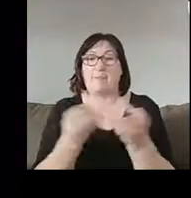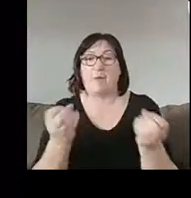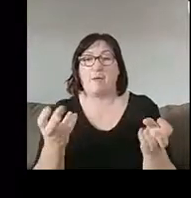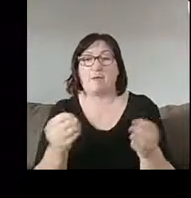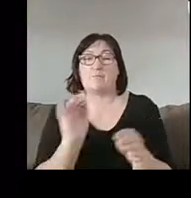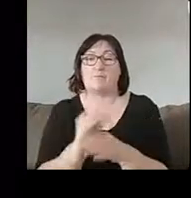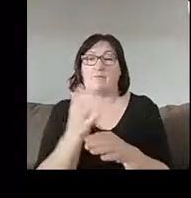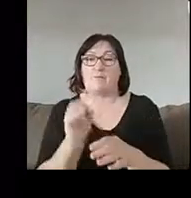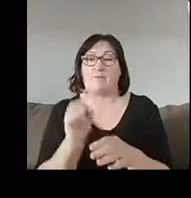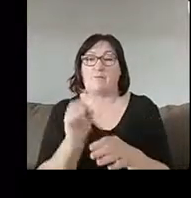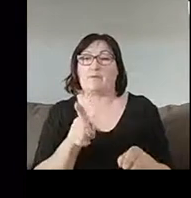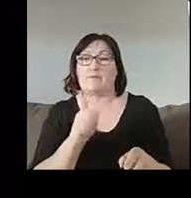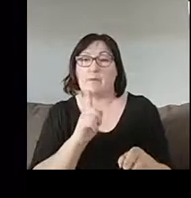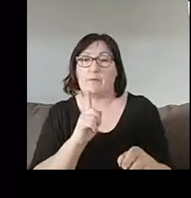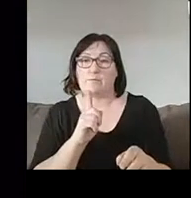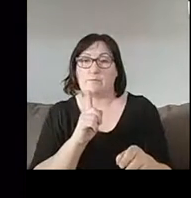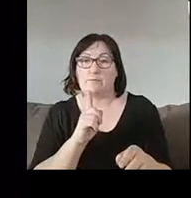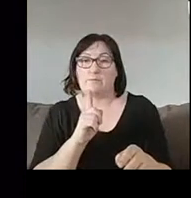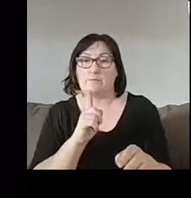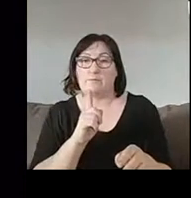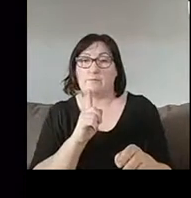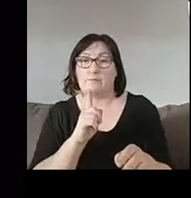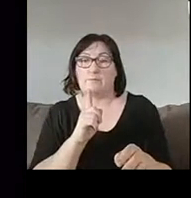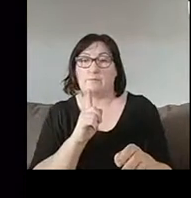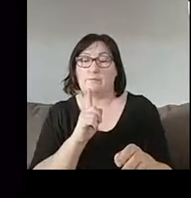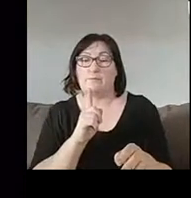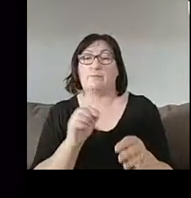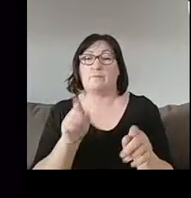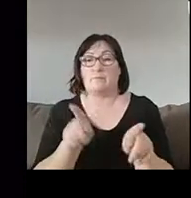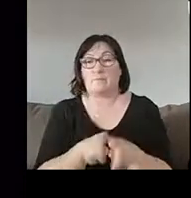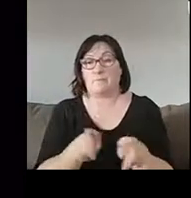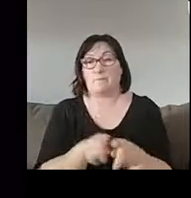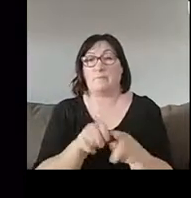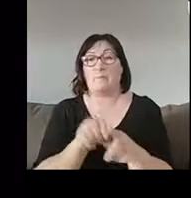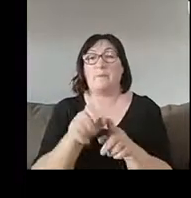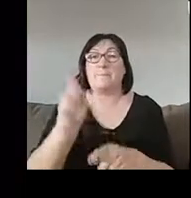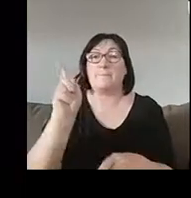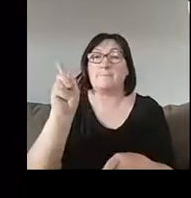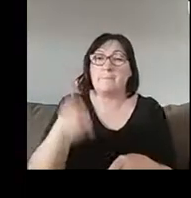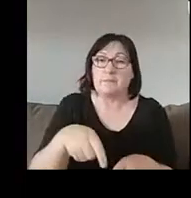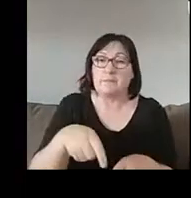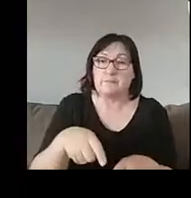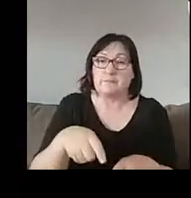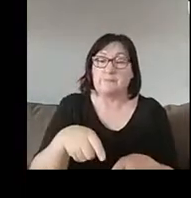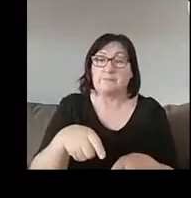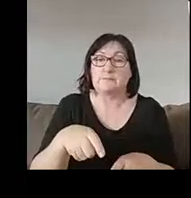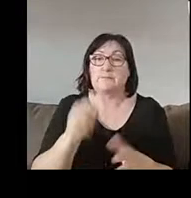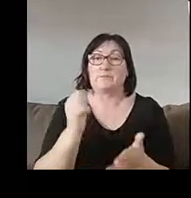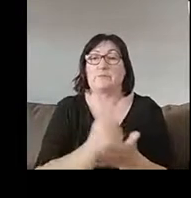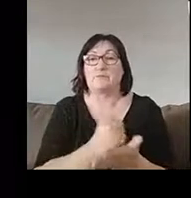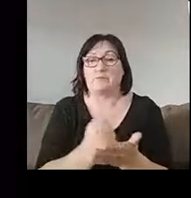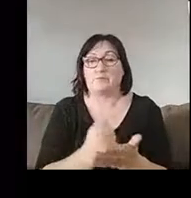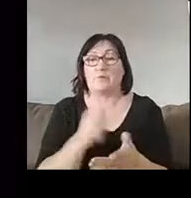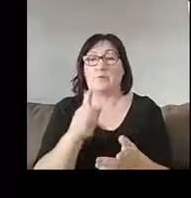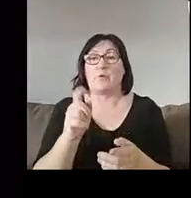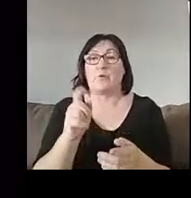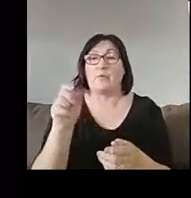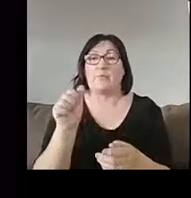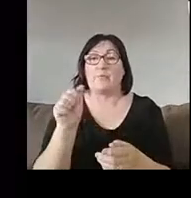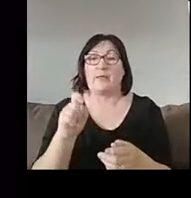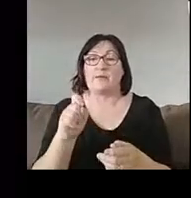of 12 months. And then also your compulsory registration, where your taxable supplies